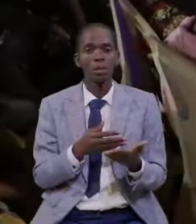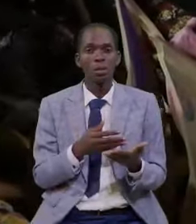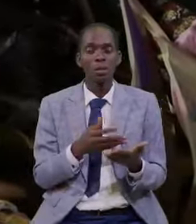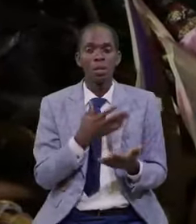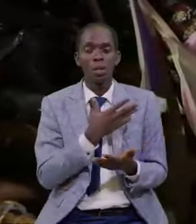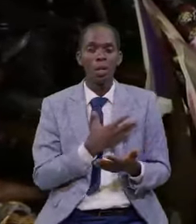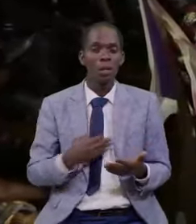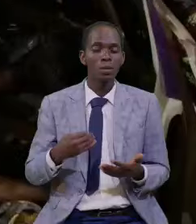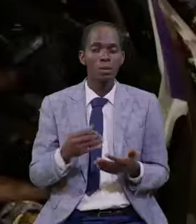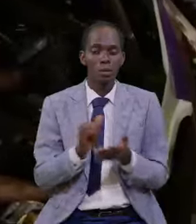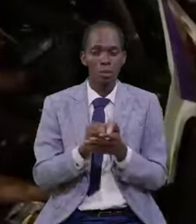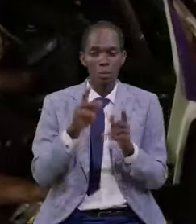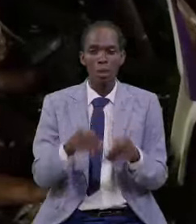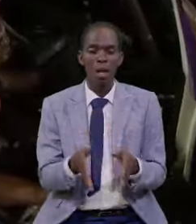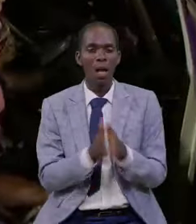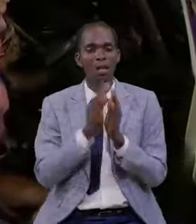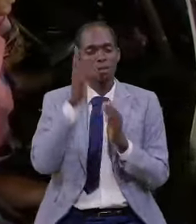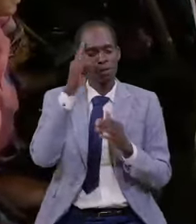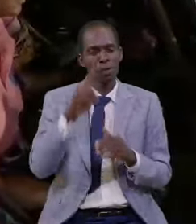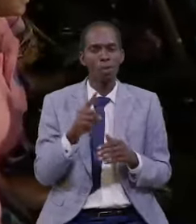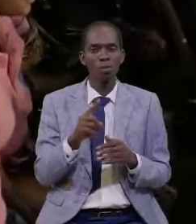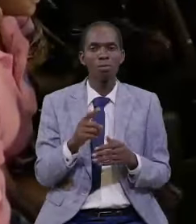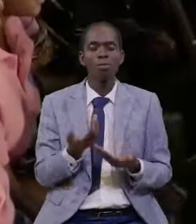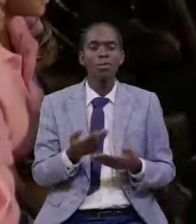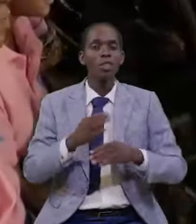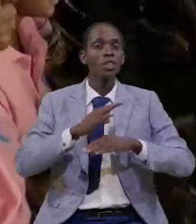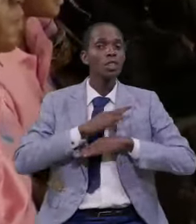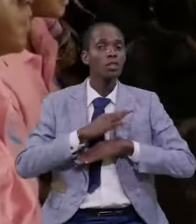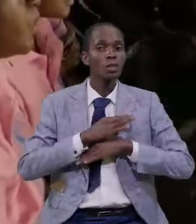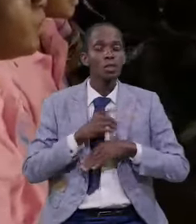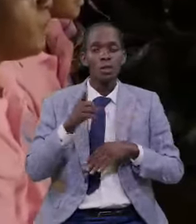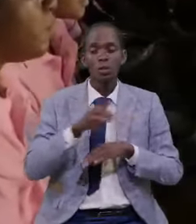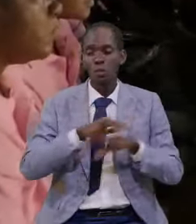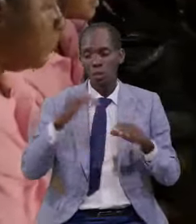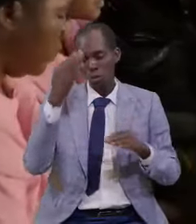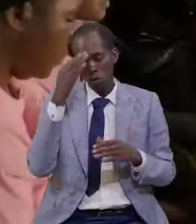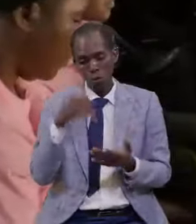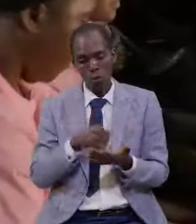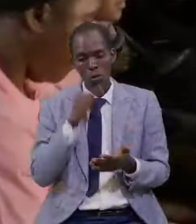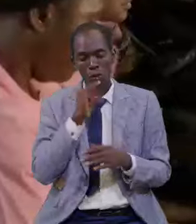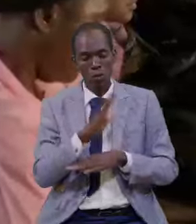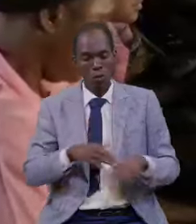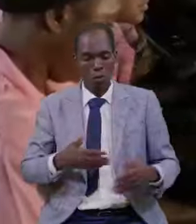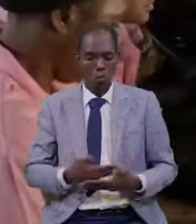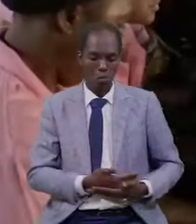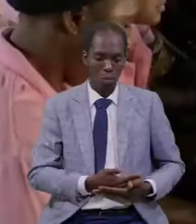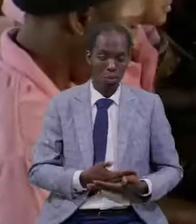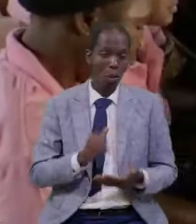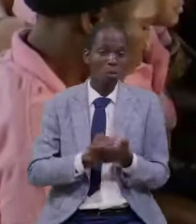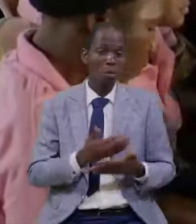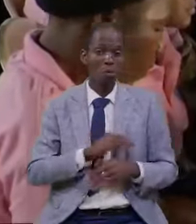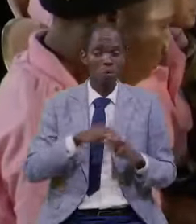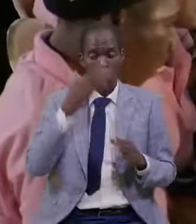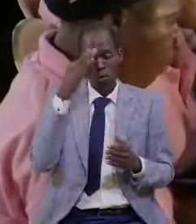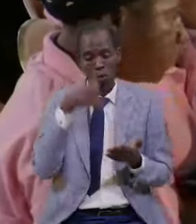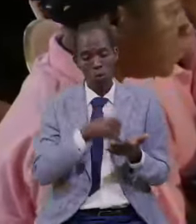satisfaction. The baby does not know, they call it water, they call it milk, doesn't know, but that baby